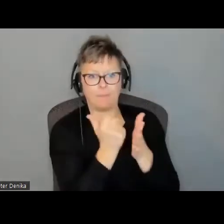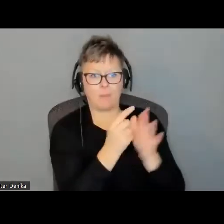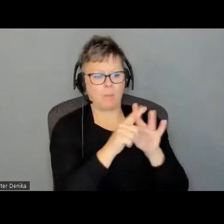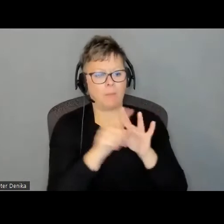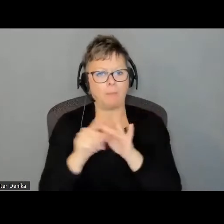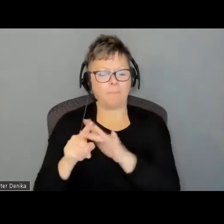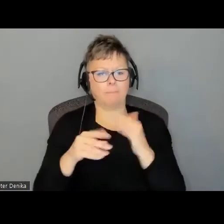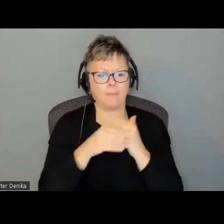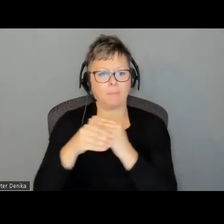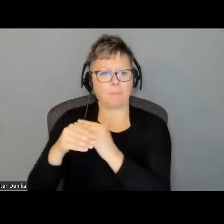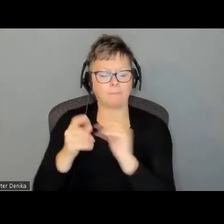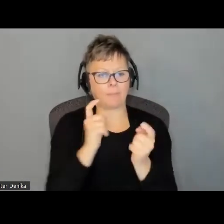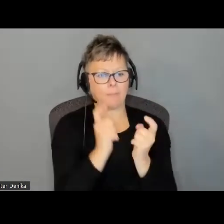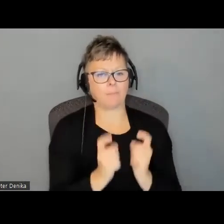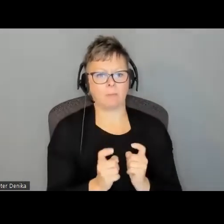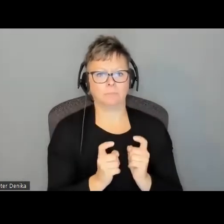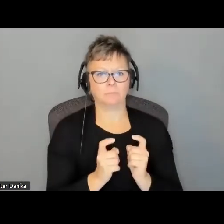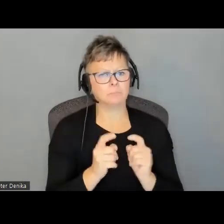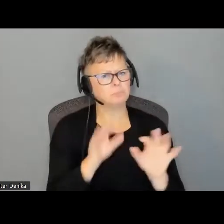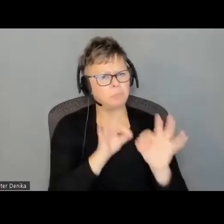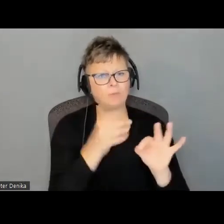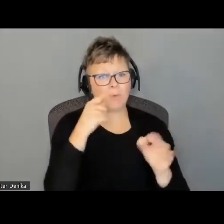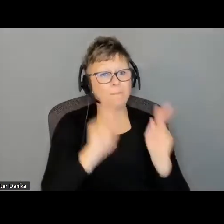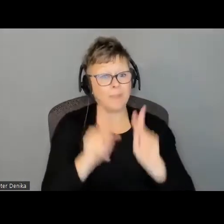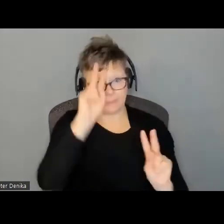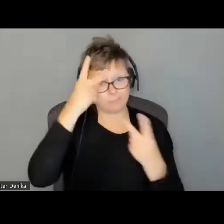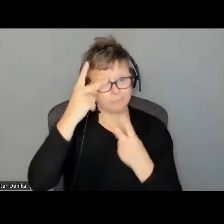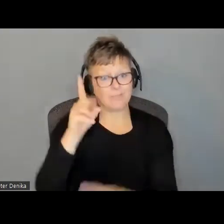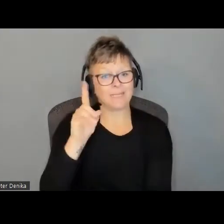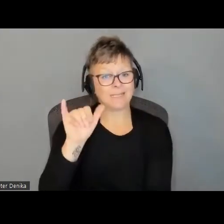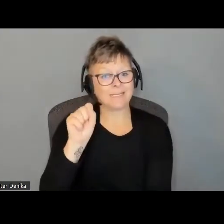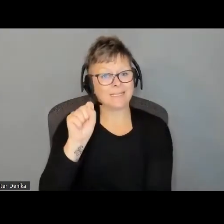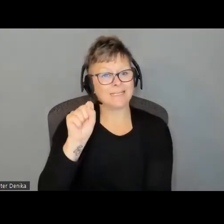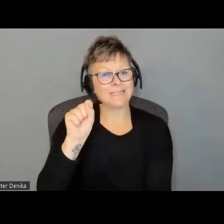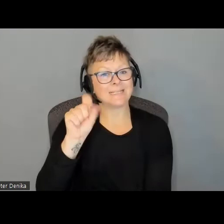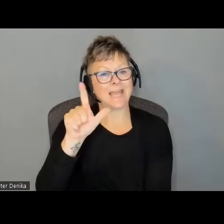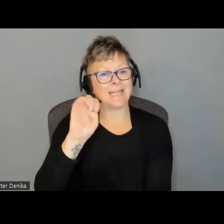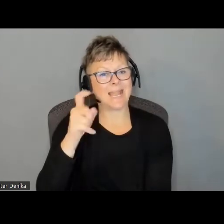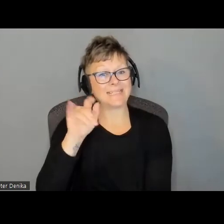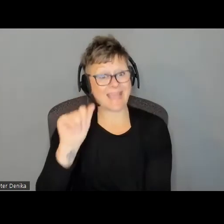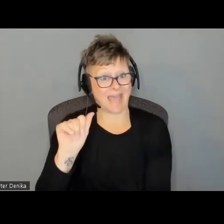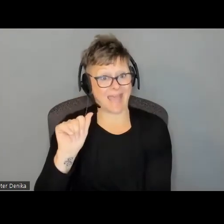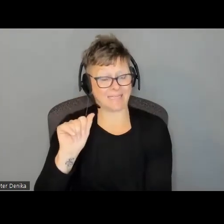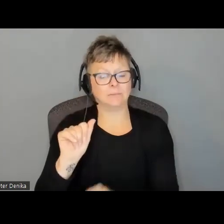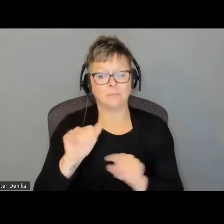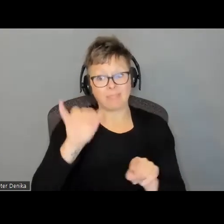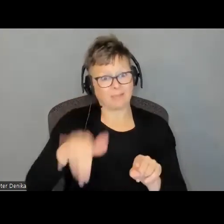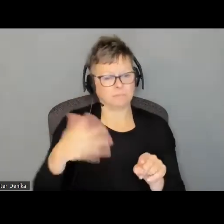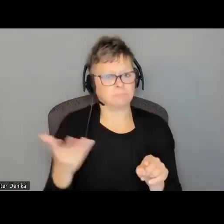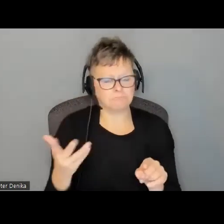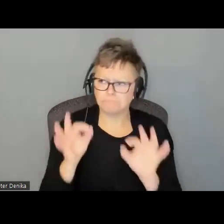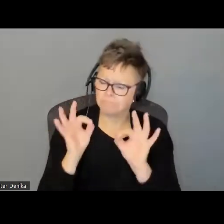particular advantages for people with dyslexia. And then, of course, we have our final set, the ones which I would call more the traditional assistive